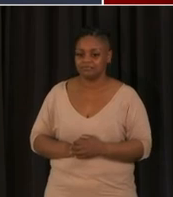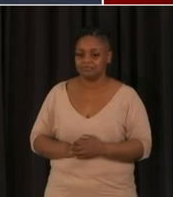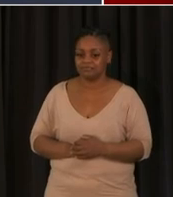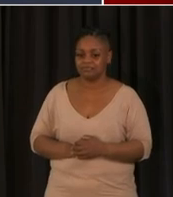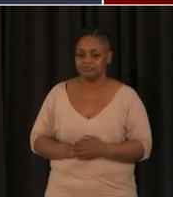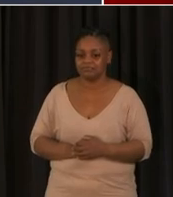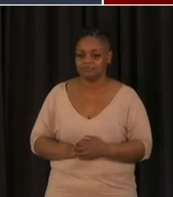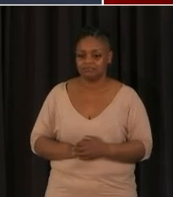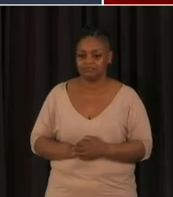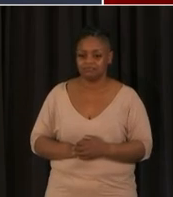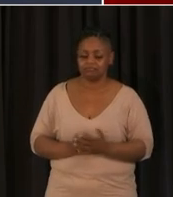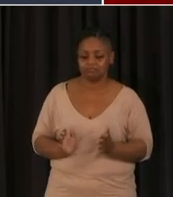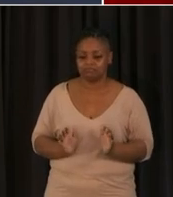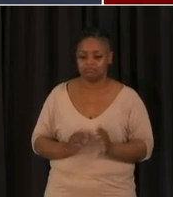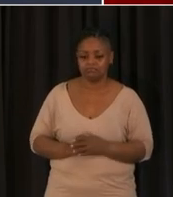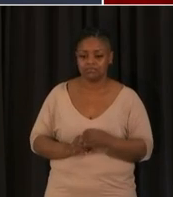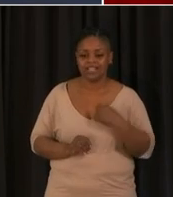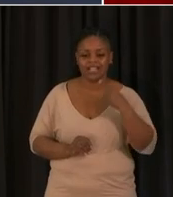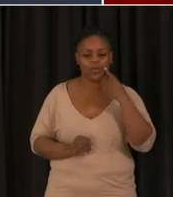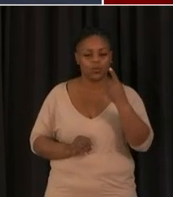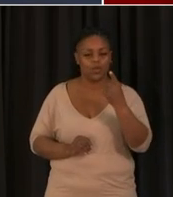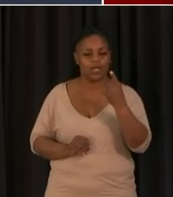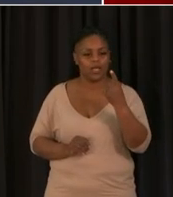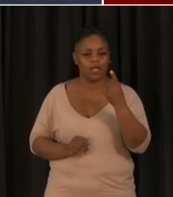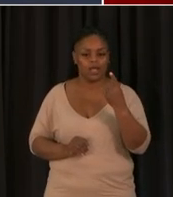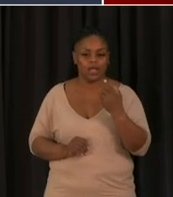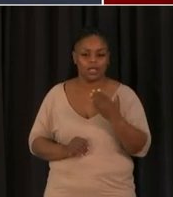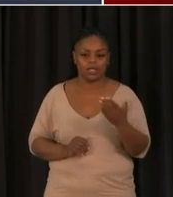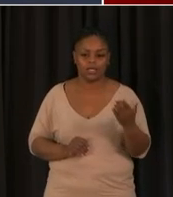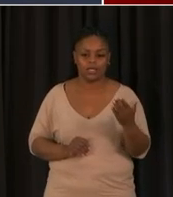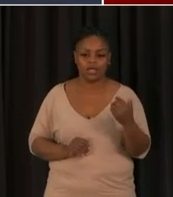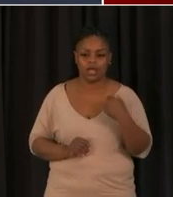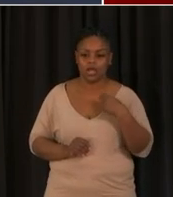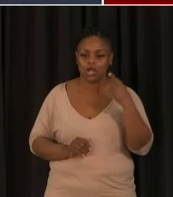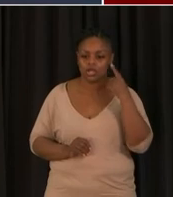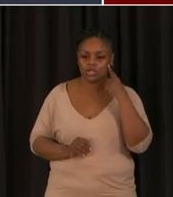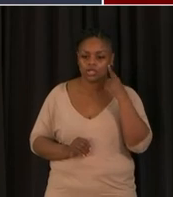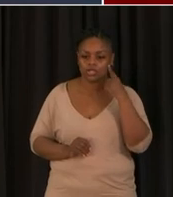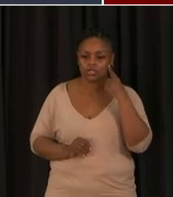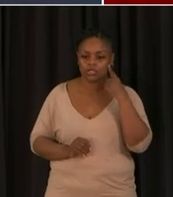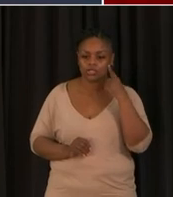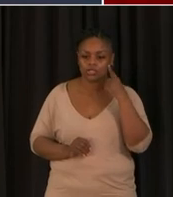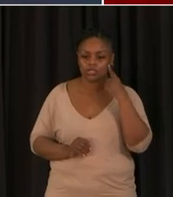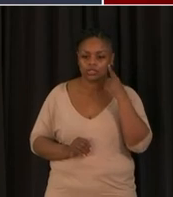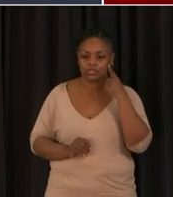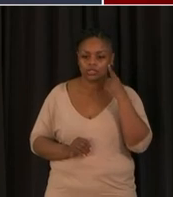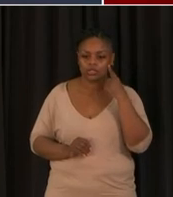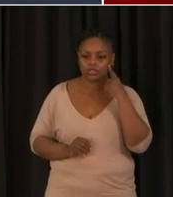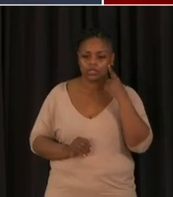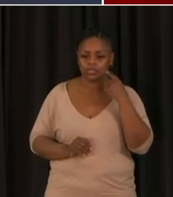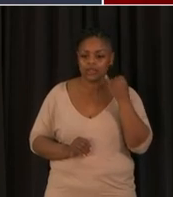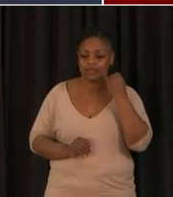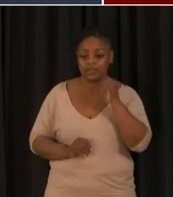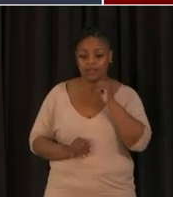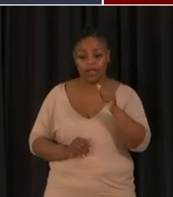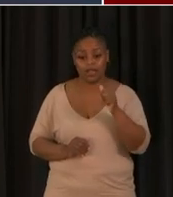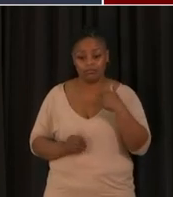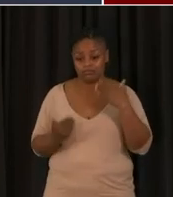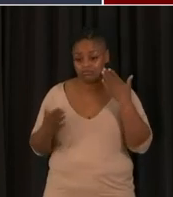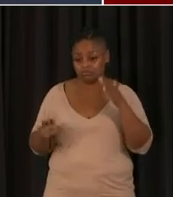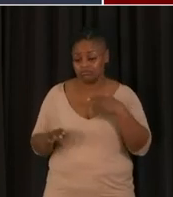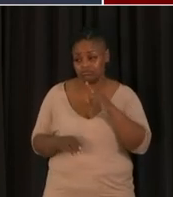Another question, Commissioner, comes from Jennifer on Facebook. She asked about DSB. Can you